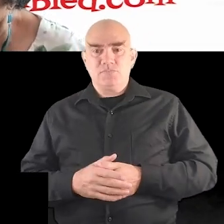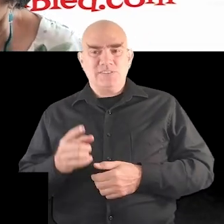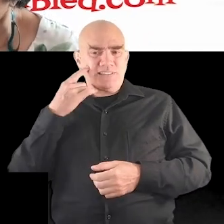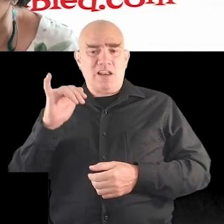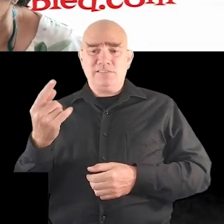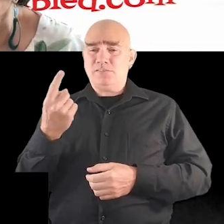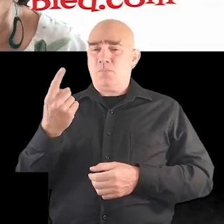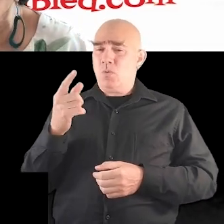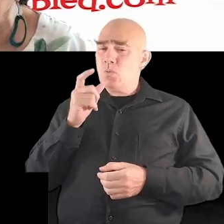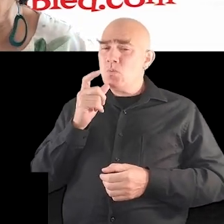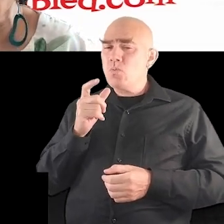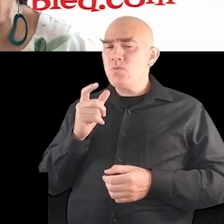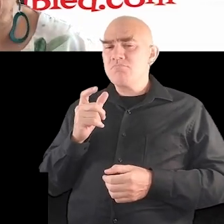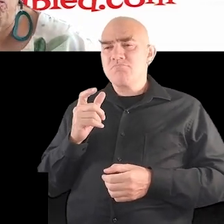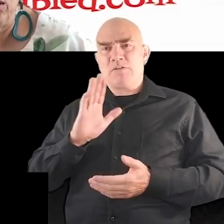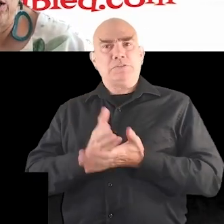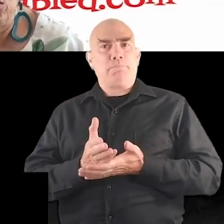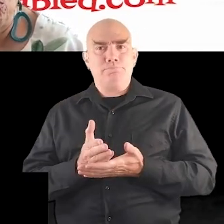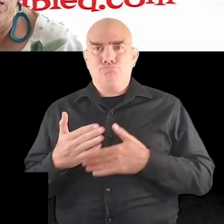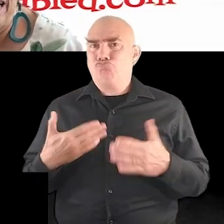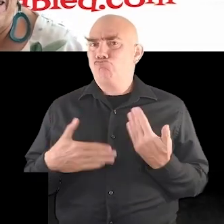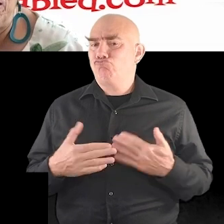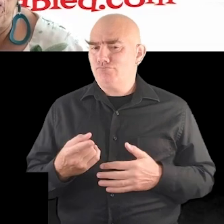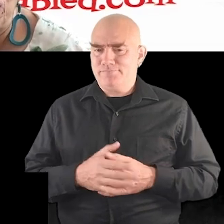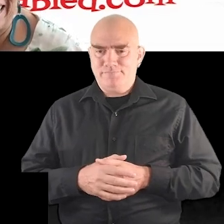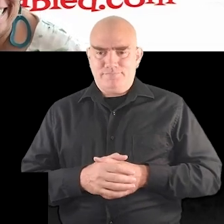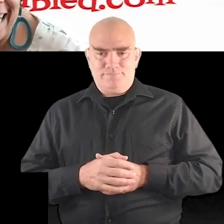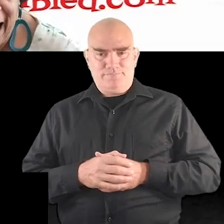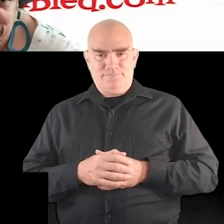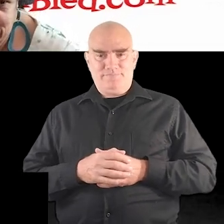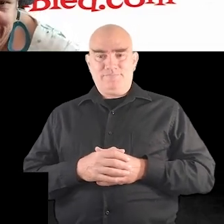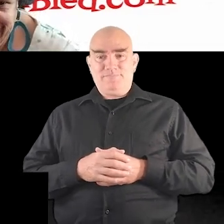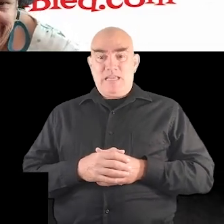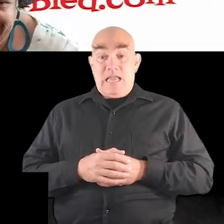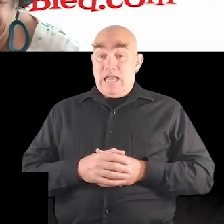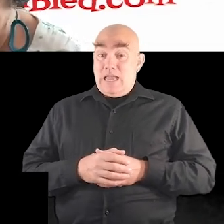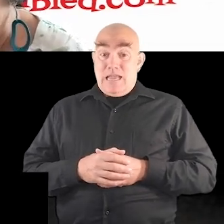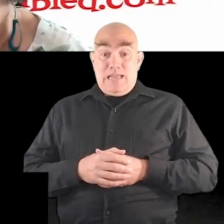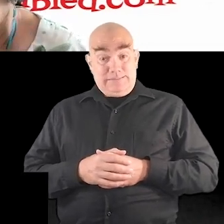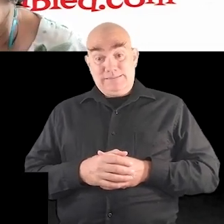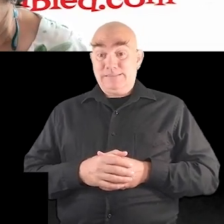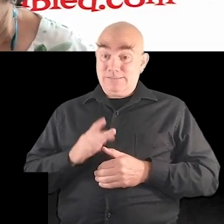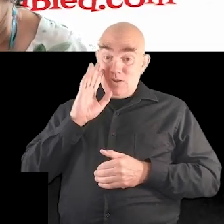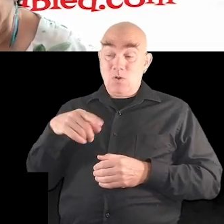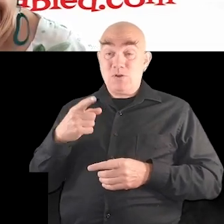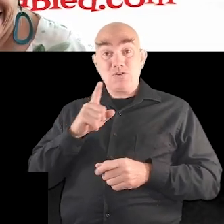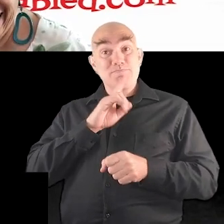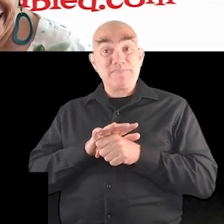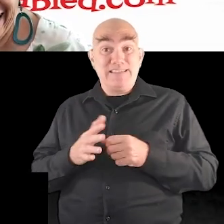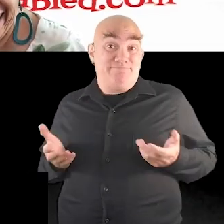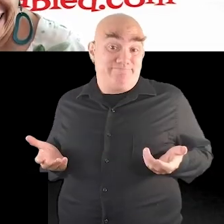you. You sound like someone who never stops. And you know,